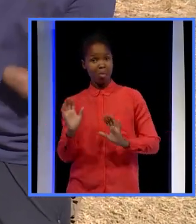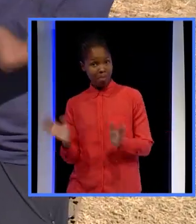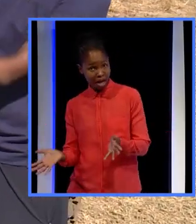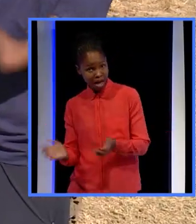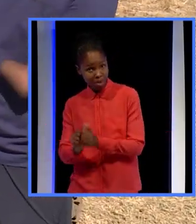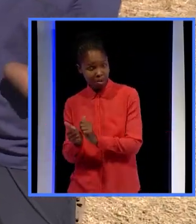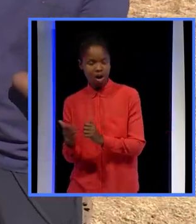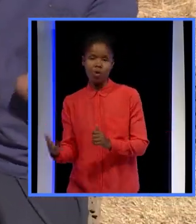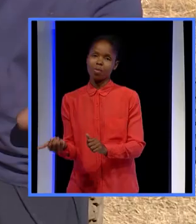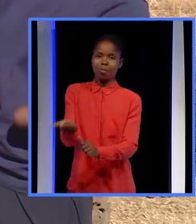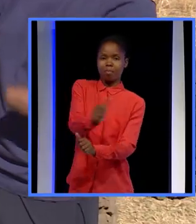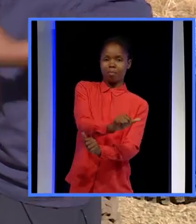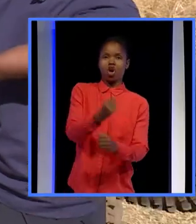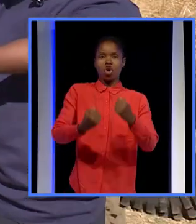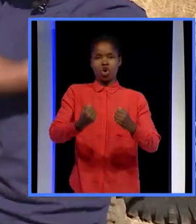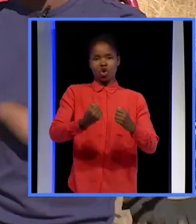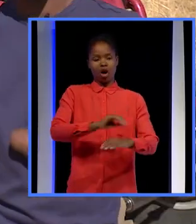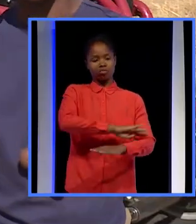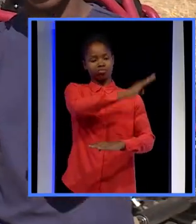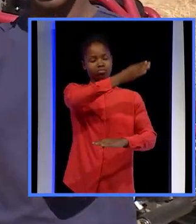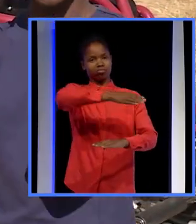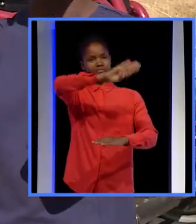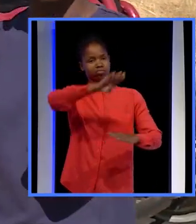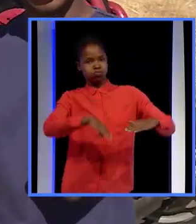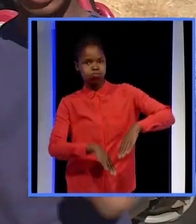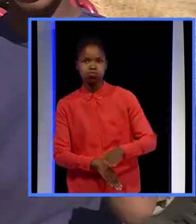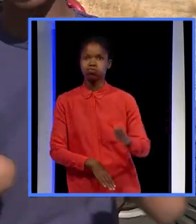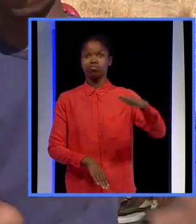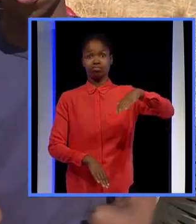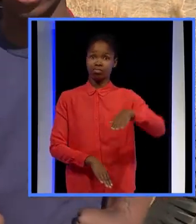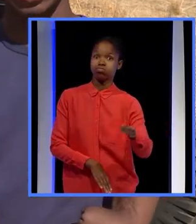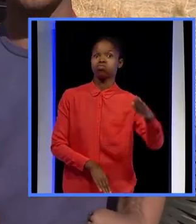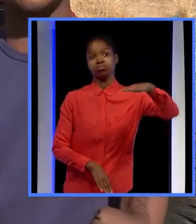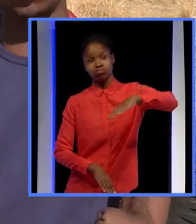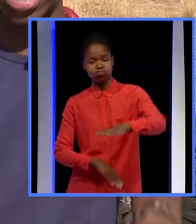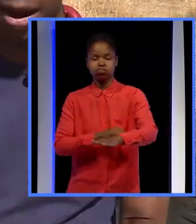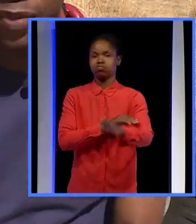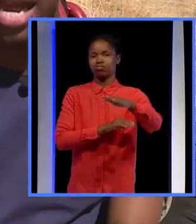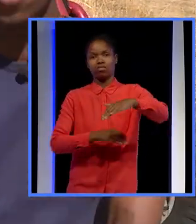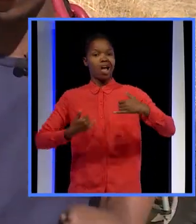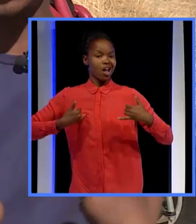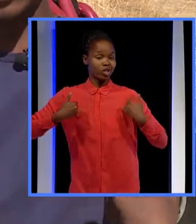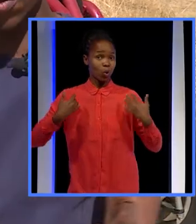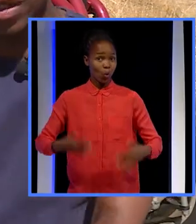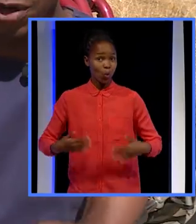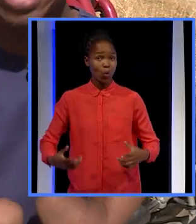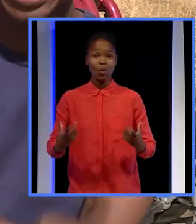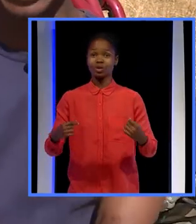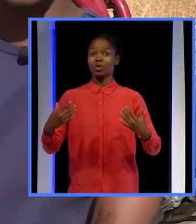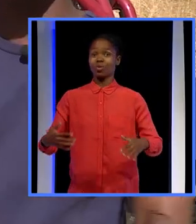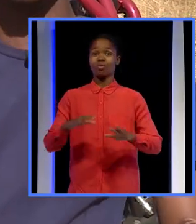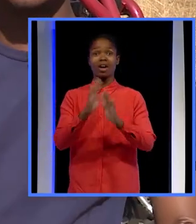crazier than a dead ball. Because we know ukuthi kuyafiwa ku wheelchair rugby. And he said he does the off-roading. And we said we're gonna come there. We want to see